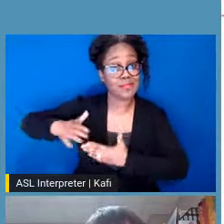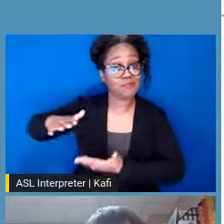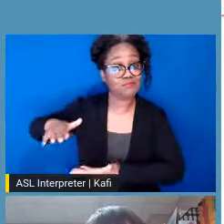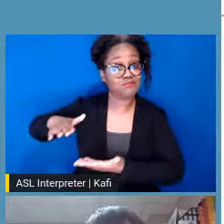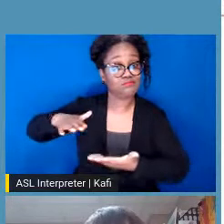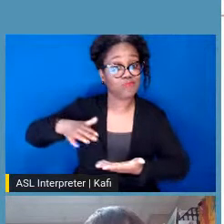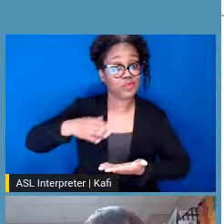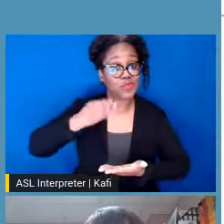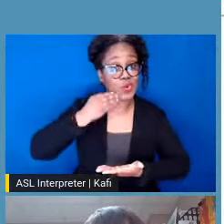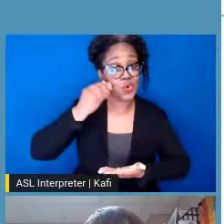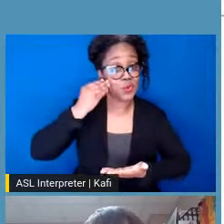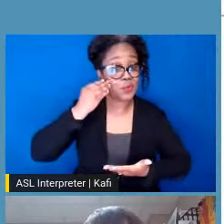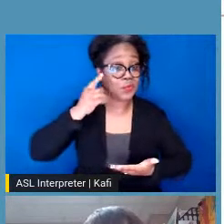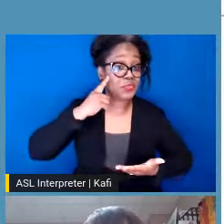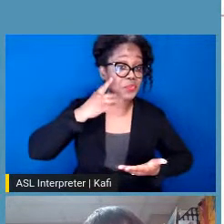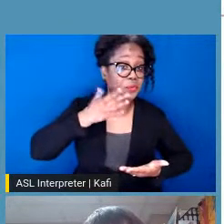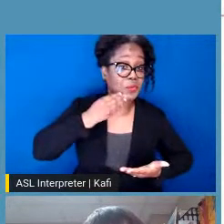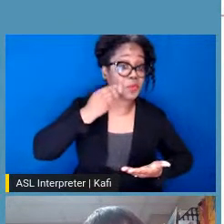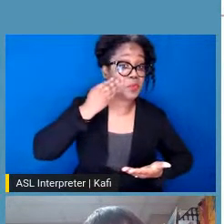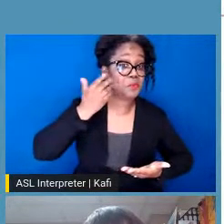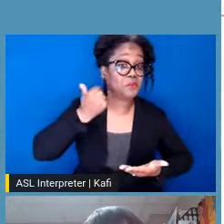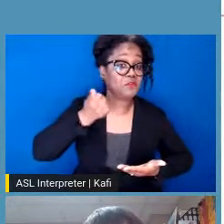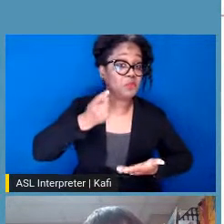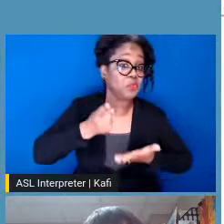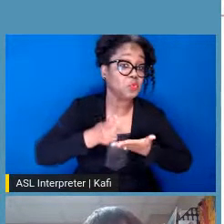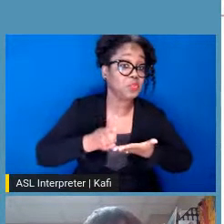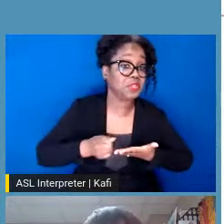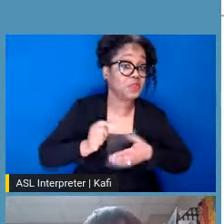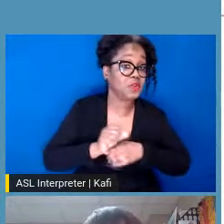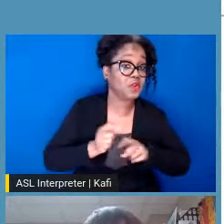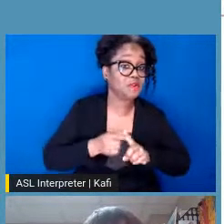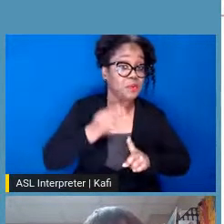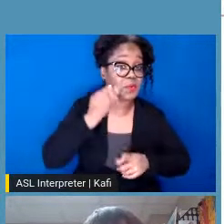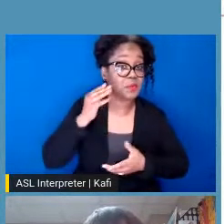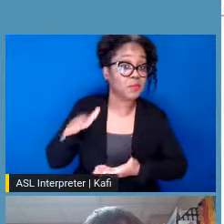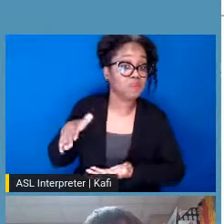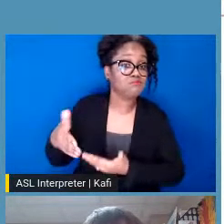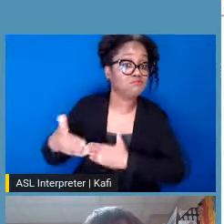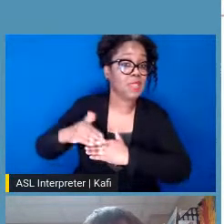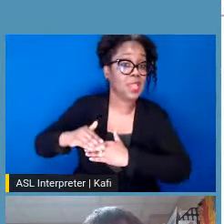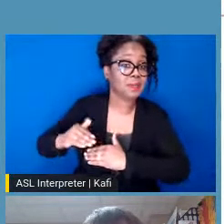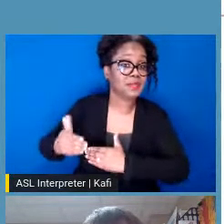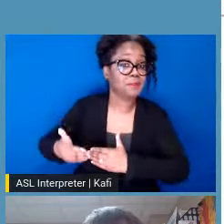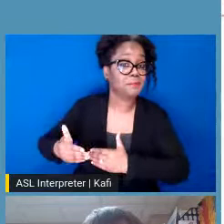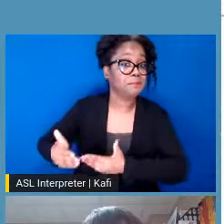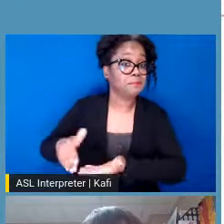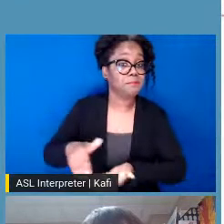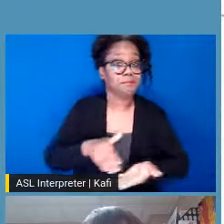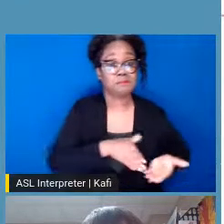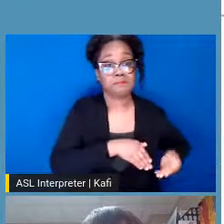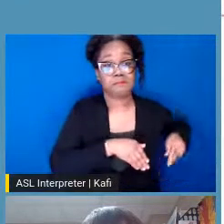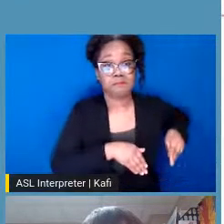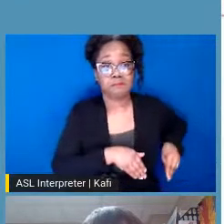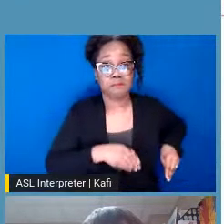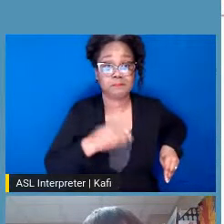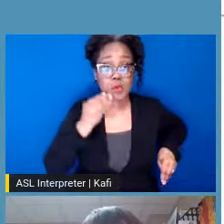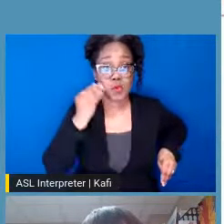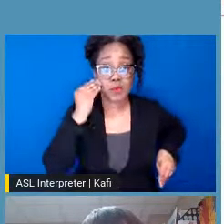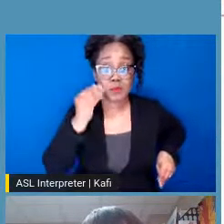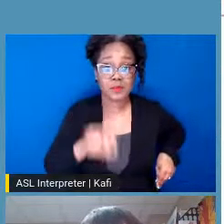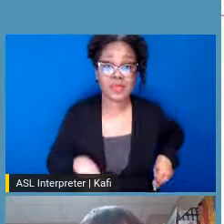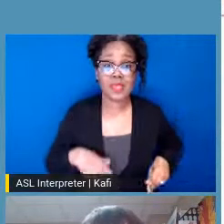potentially of working from home, I got up Saturday morning and took this picture of